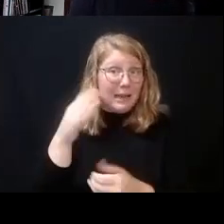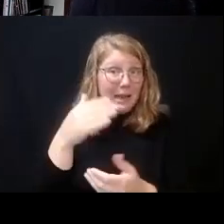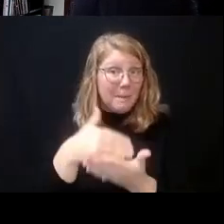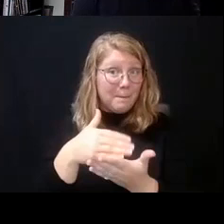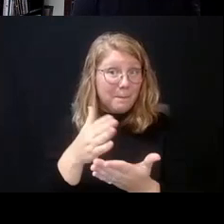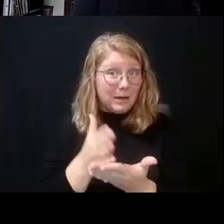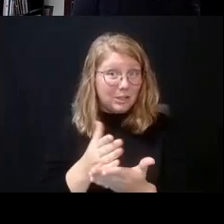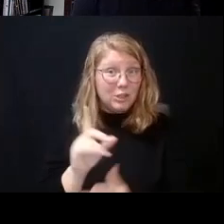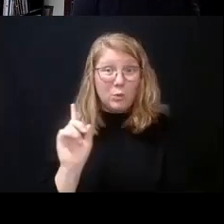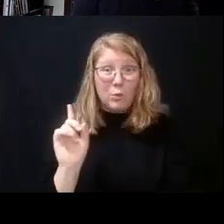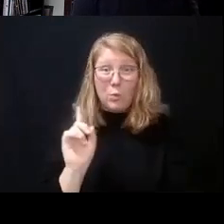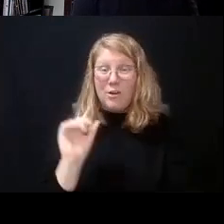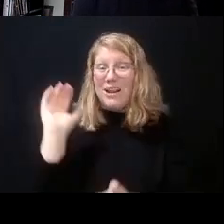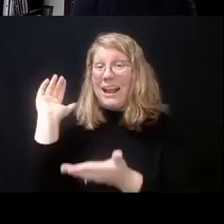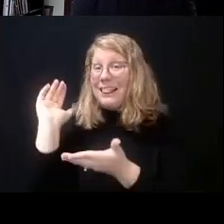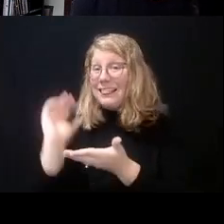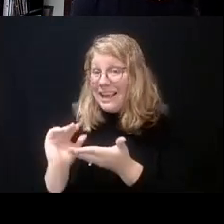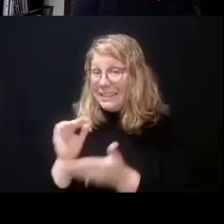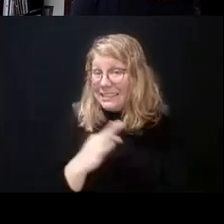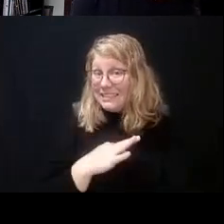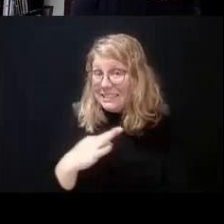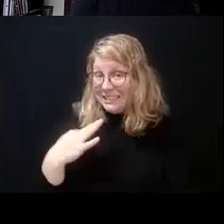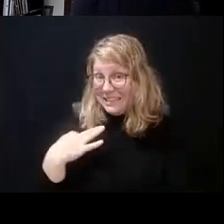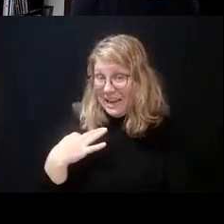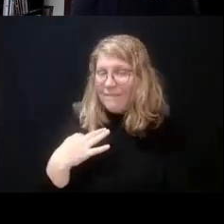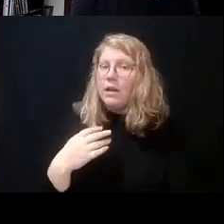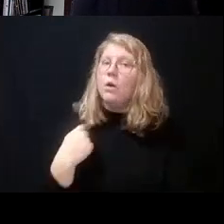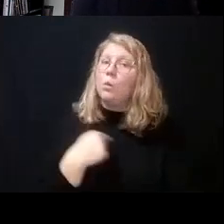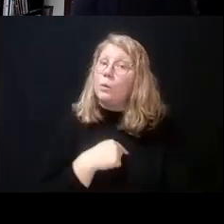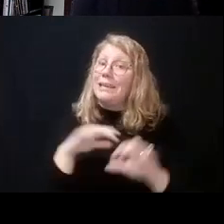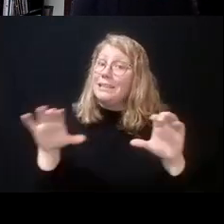where there's less staffing and we will do less,